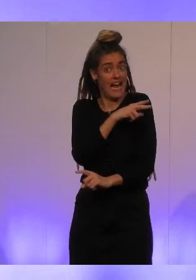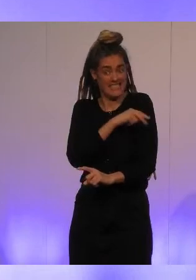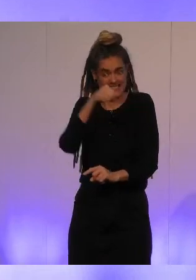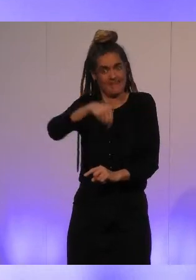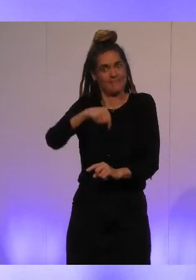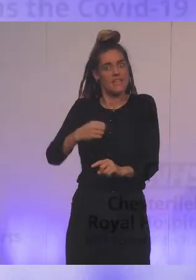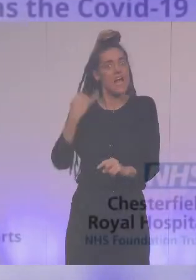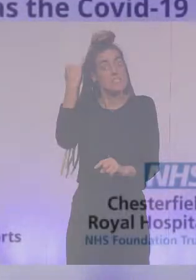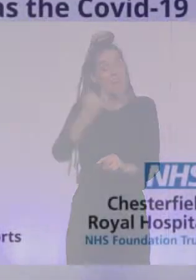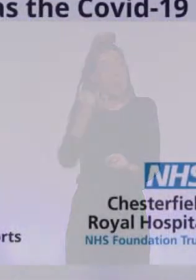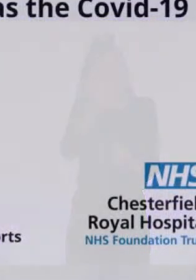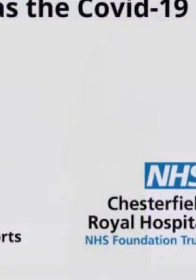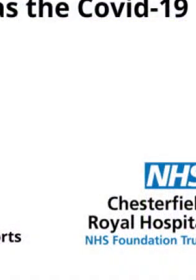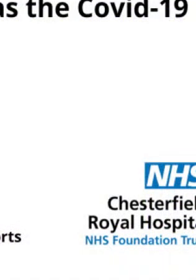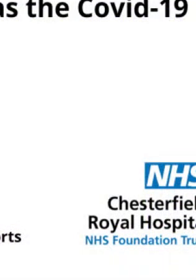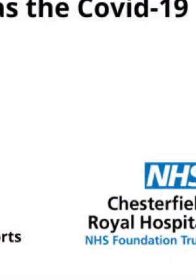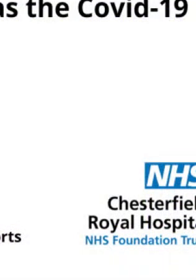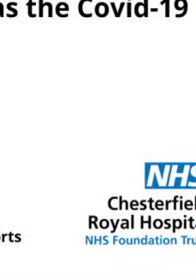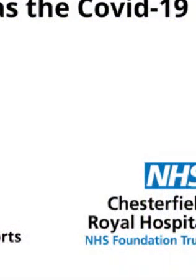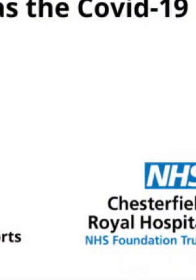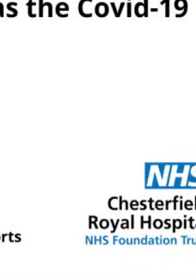Derbyshire.